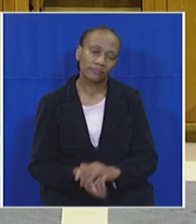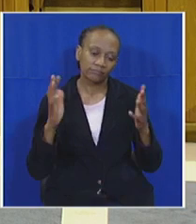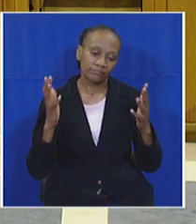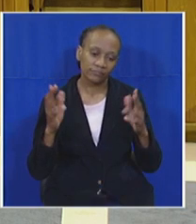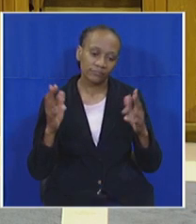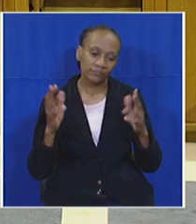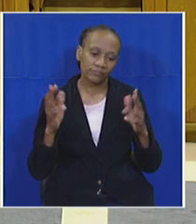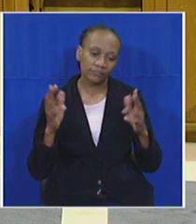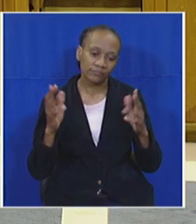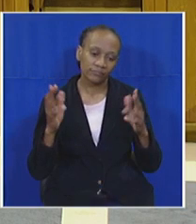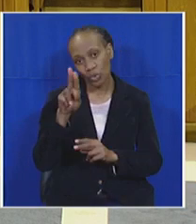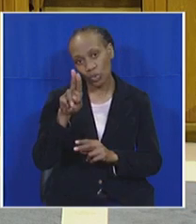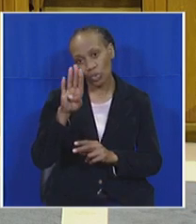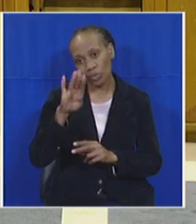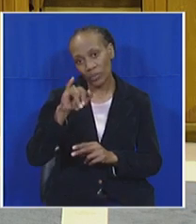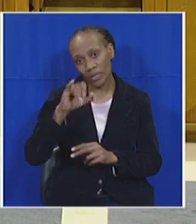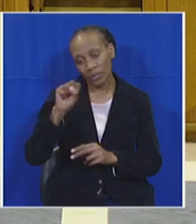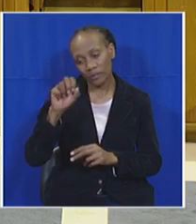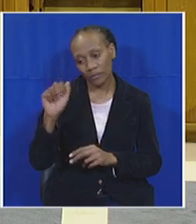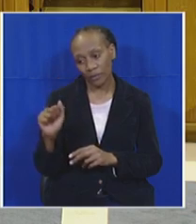The Honorable Kubisa.